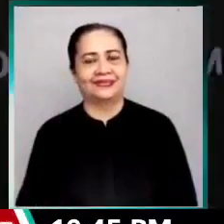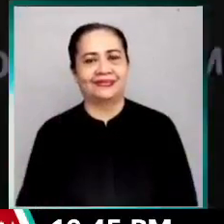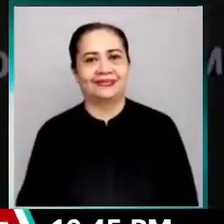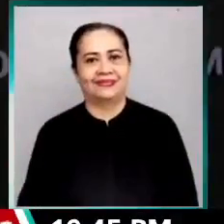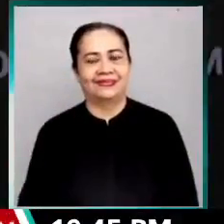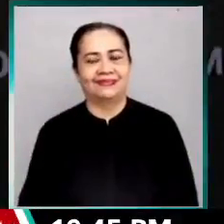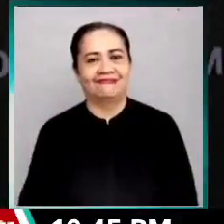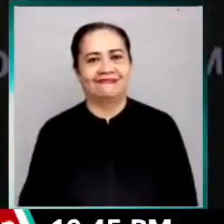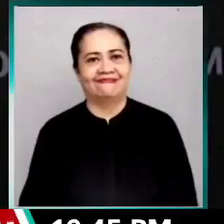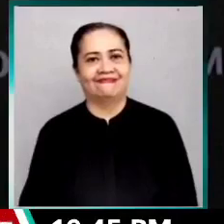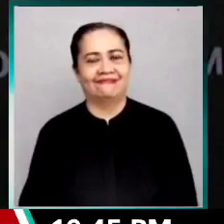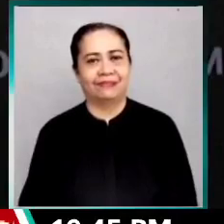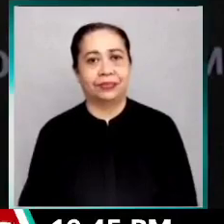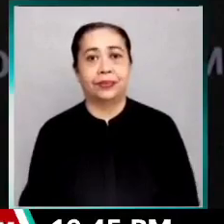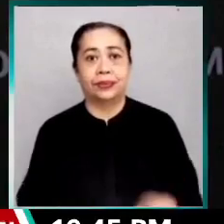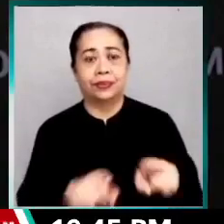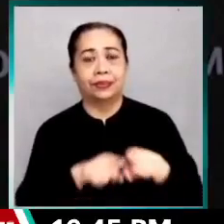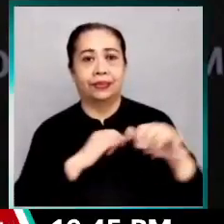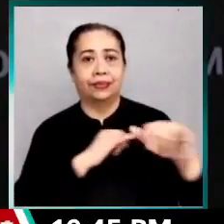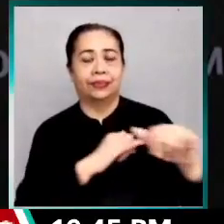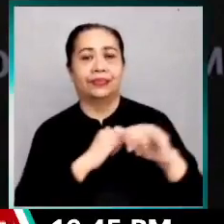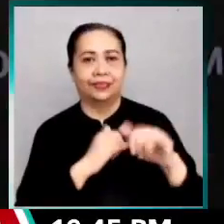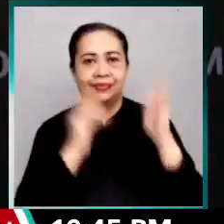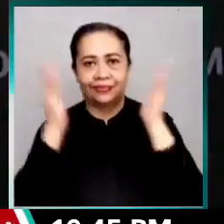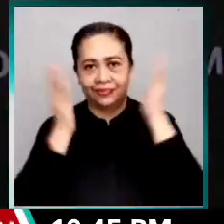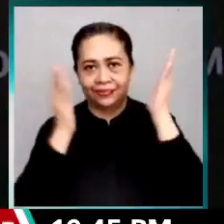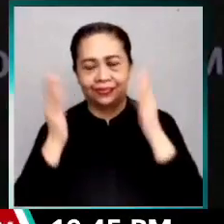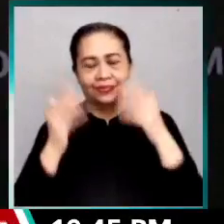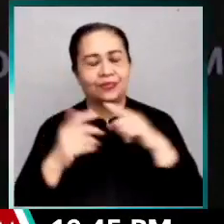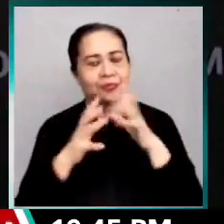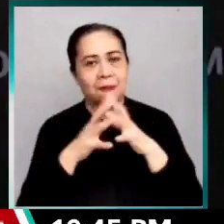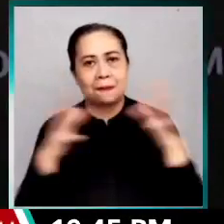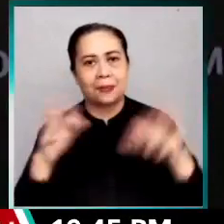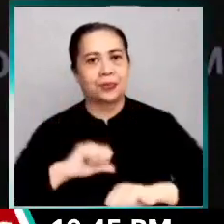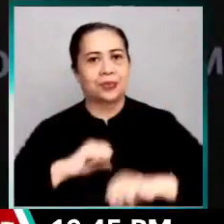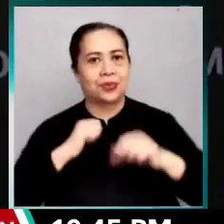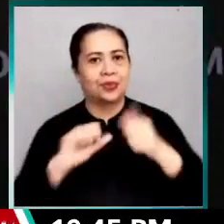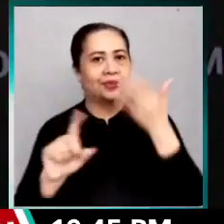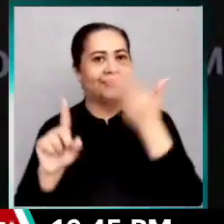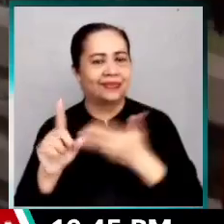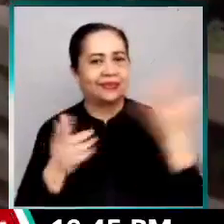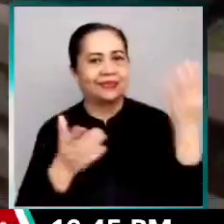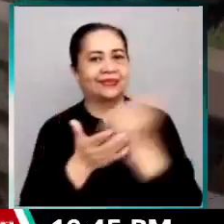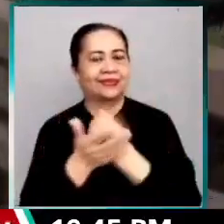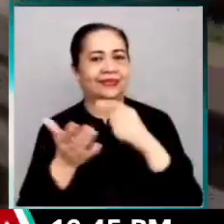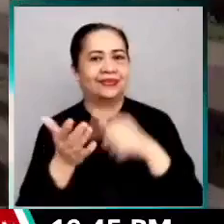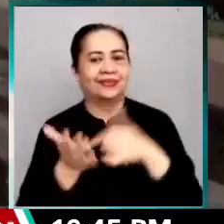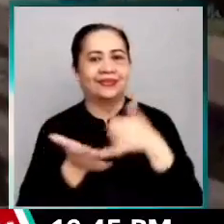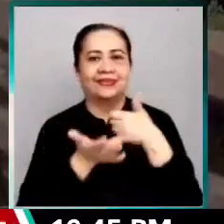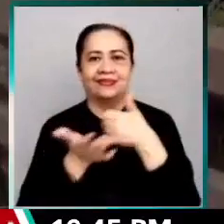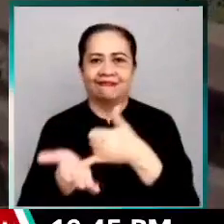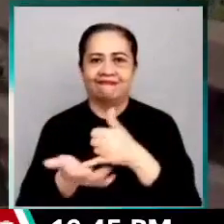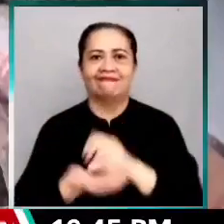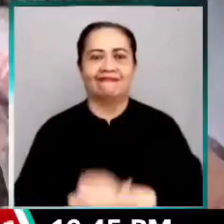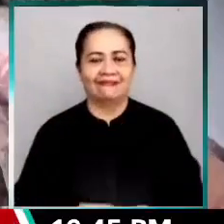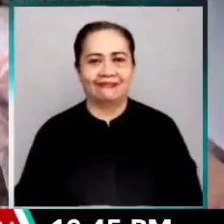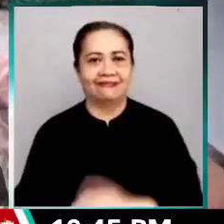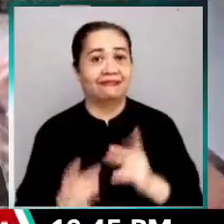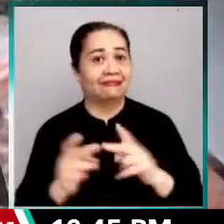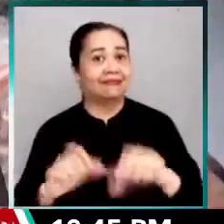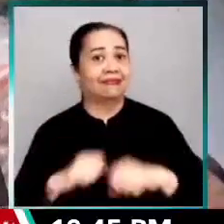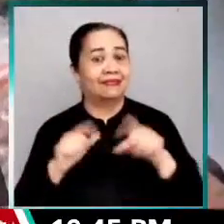as a fellow Malaysian from ippo We're extremely proud of her in achieving this award just